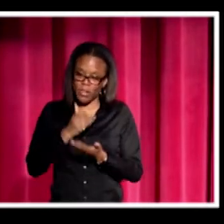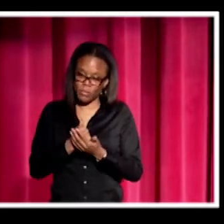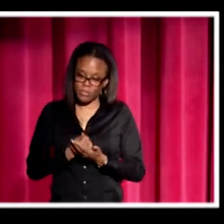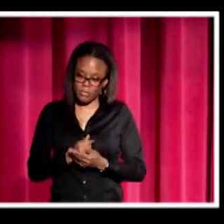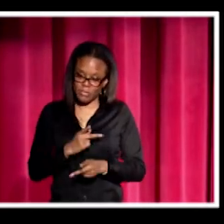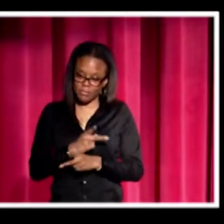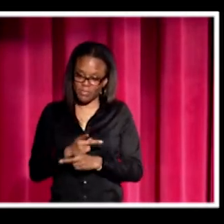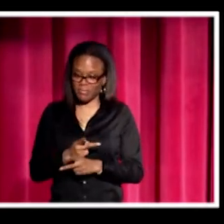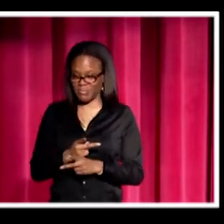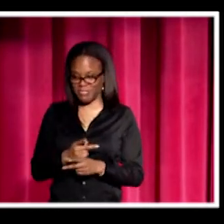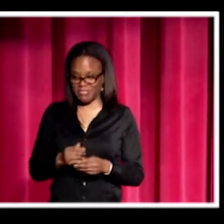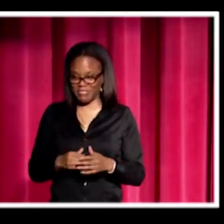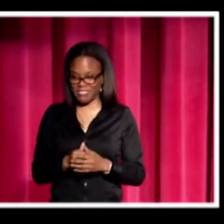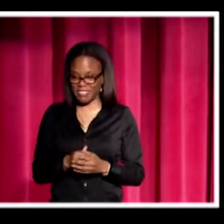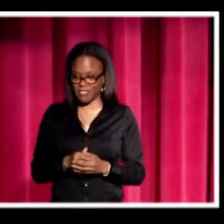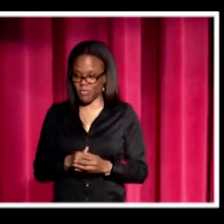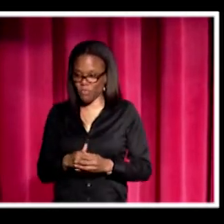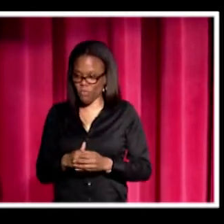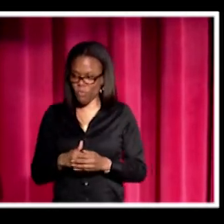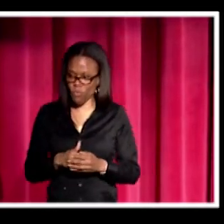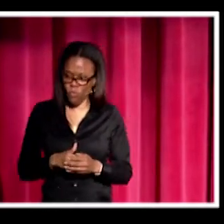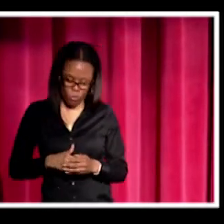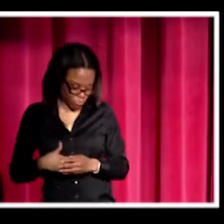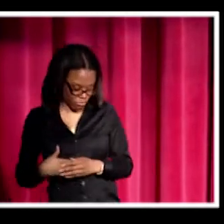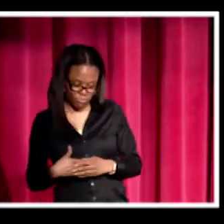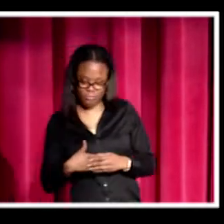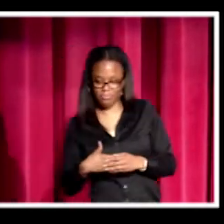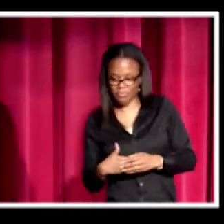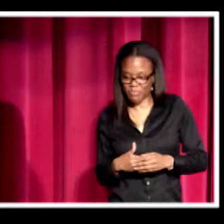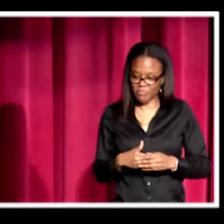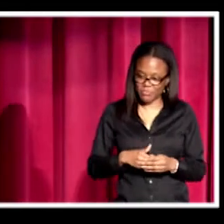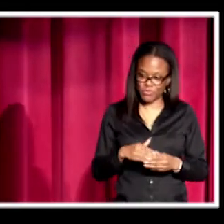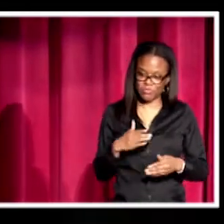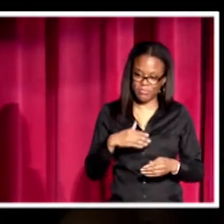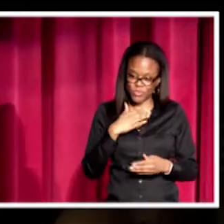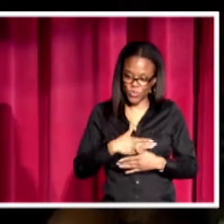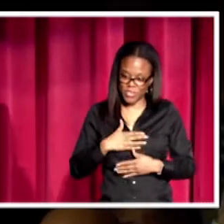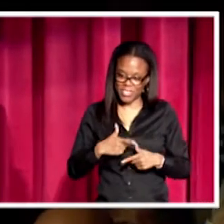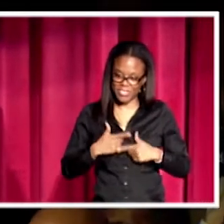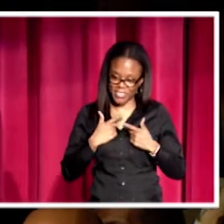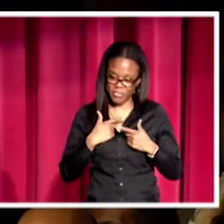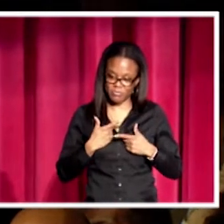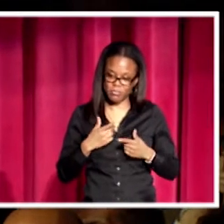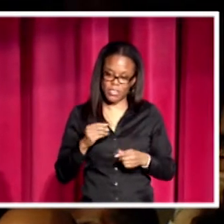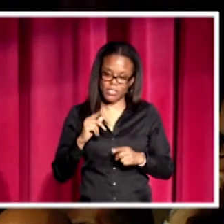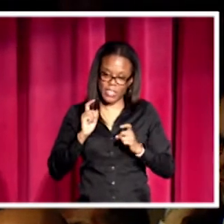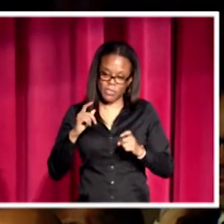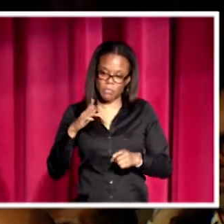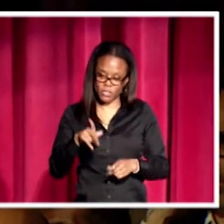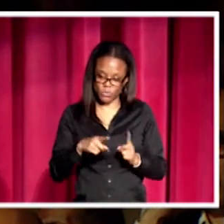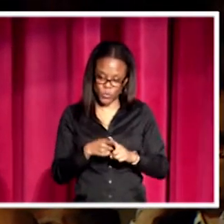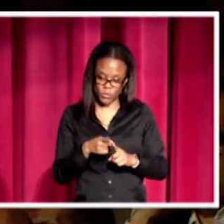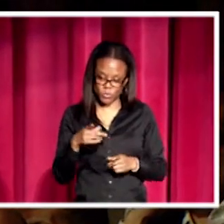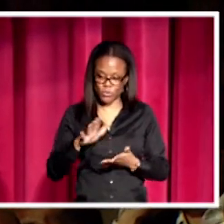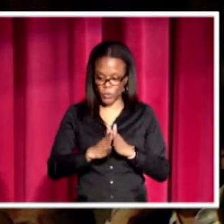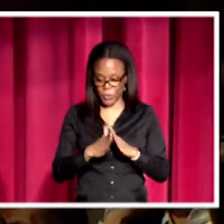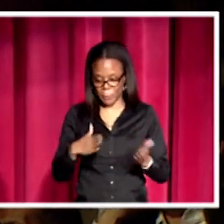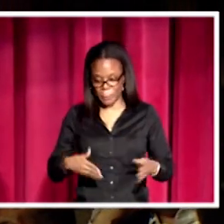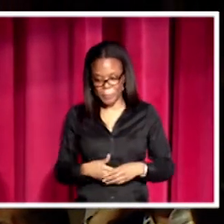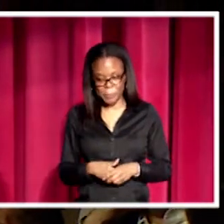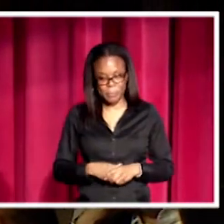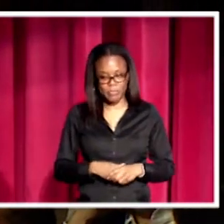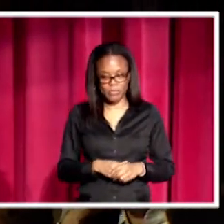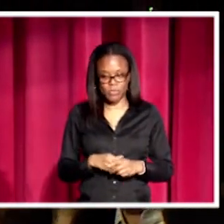and our family with wages that allow us to enjoy life and to give back. From Ward 1 to